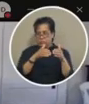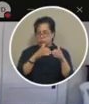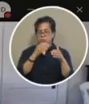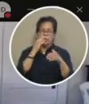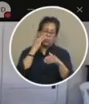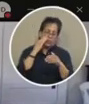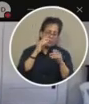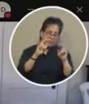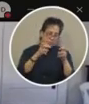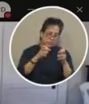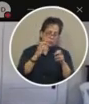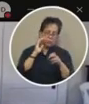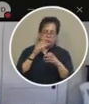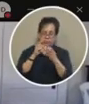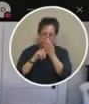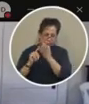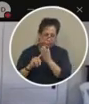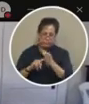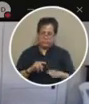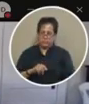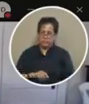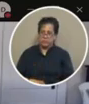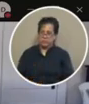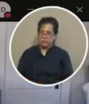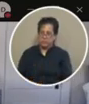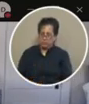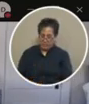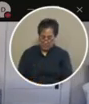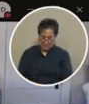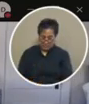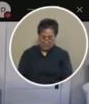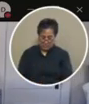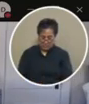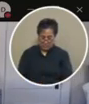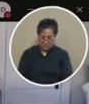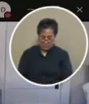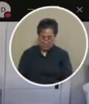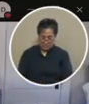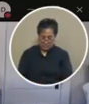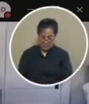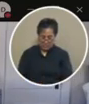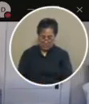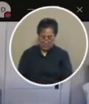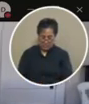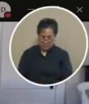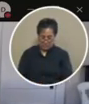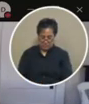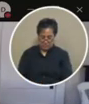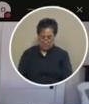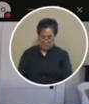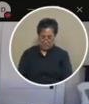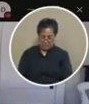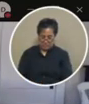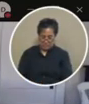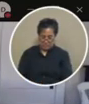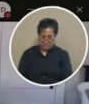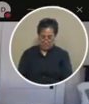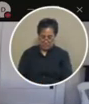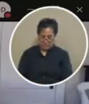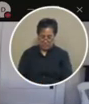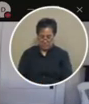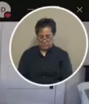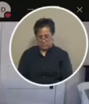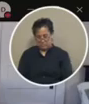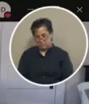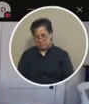the issue, and we will be looking at it. Okay. Did you mention if there are plans to redivert these, or are they just going to